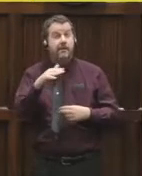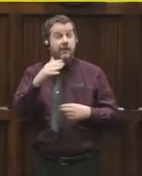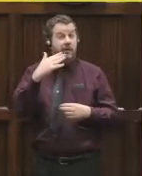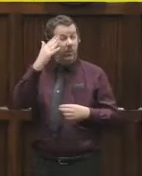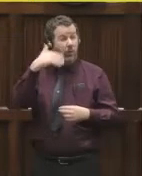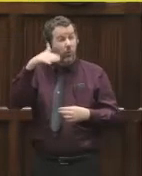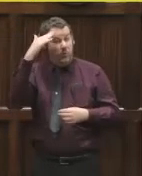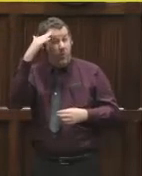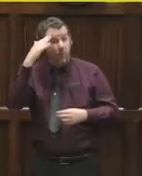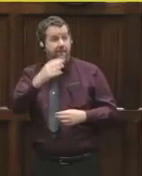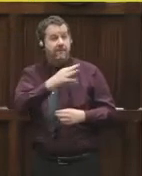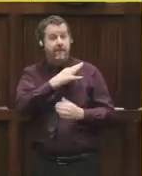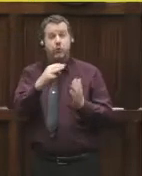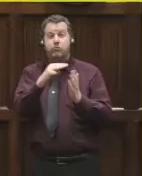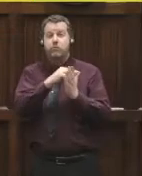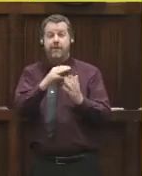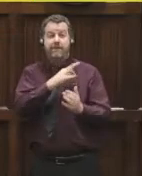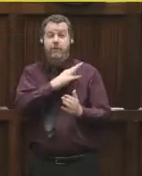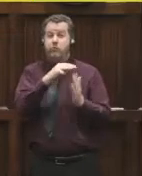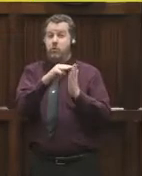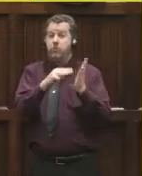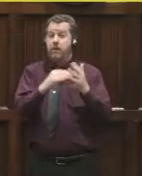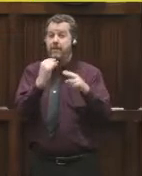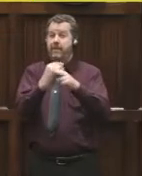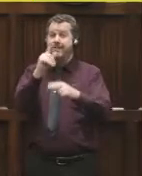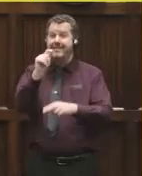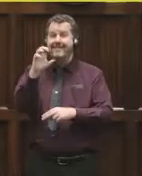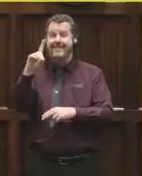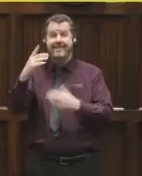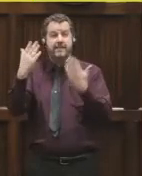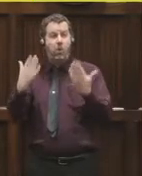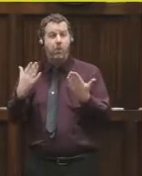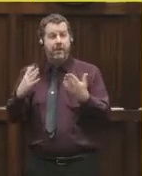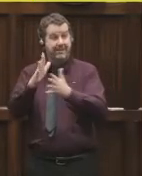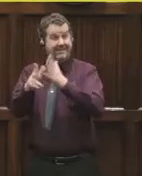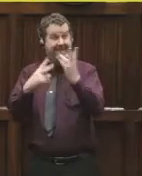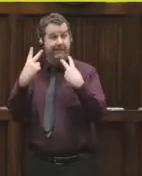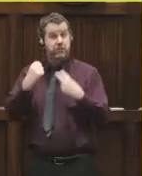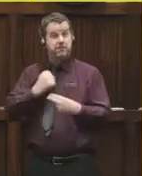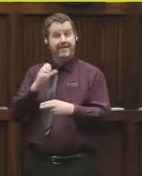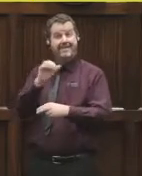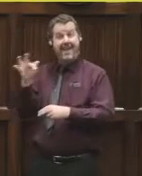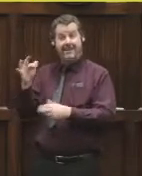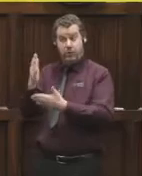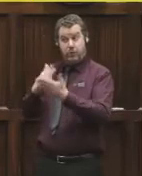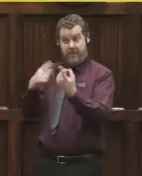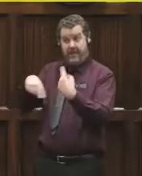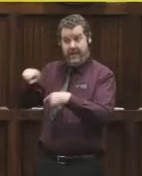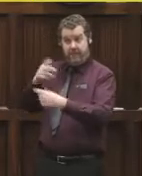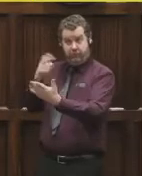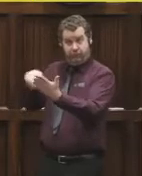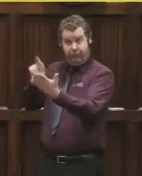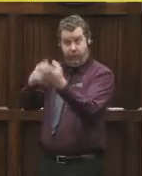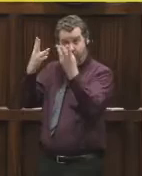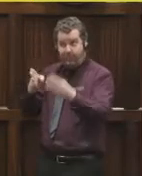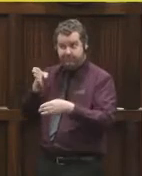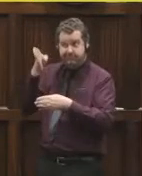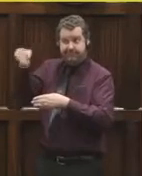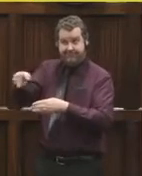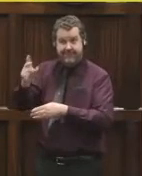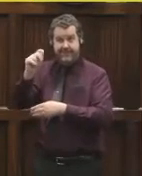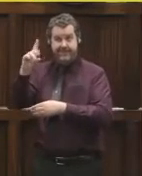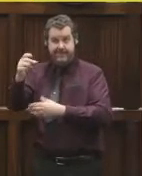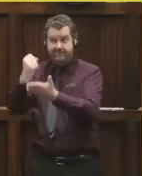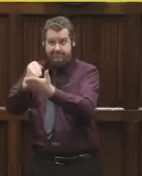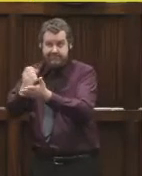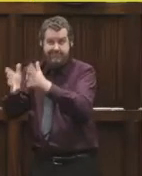good programme running in Trinity College at the moment in terms of sign language. My own staff, some of them, are signed up to do that course in the new